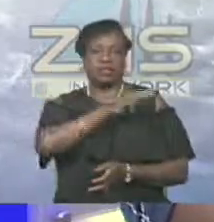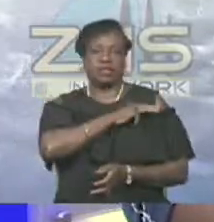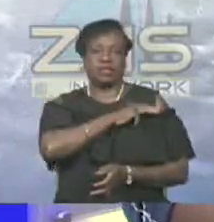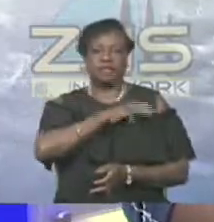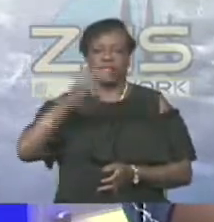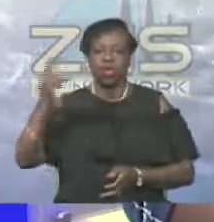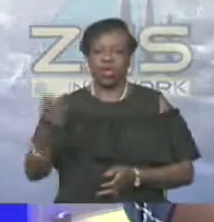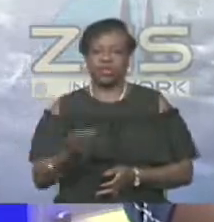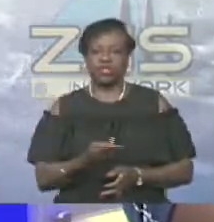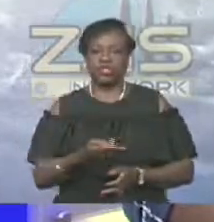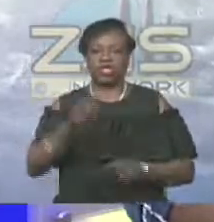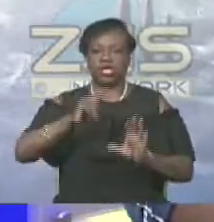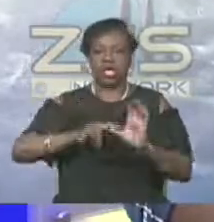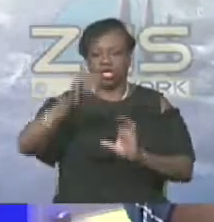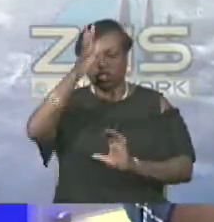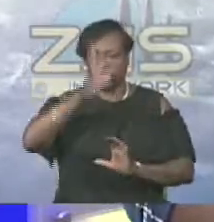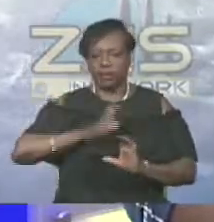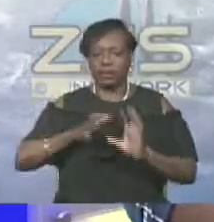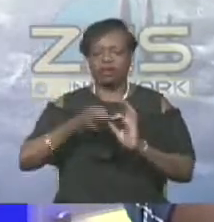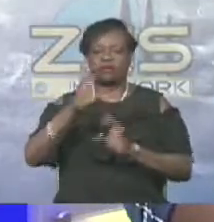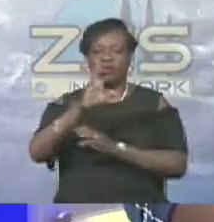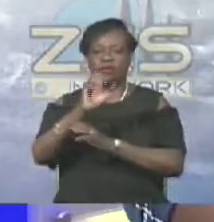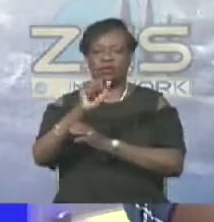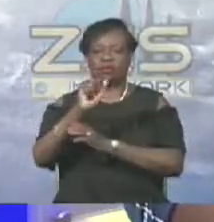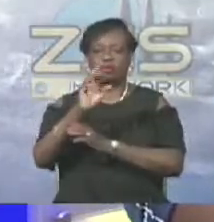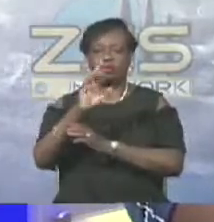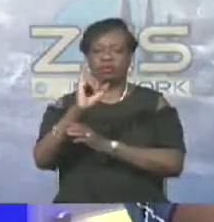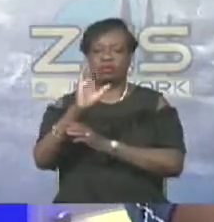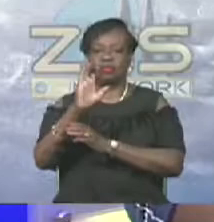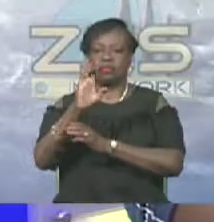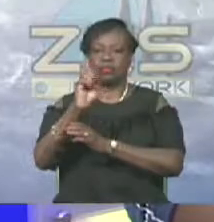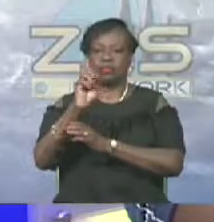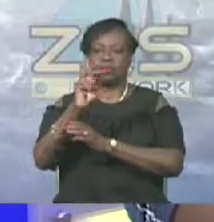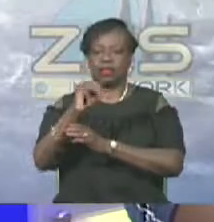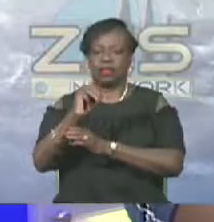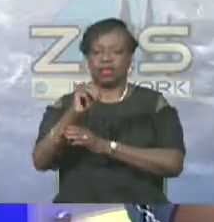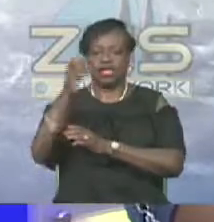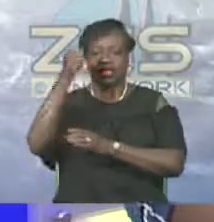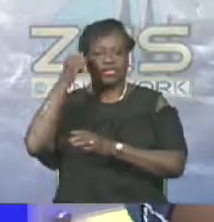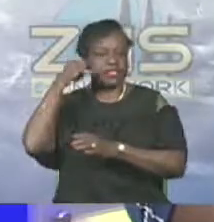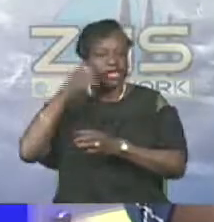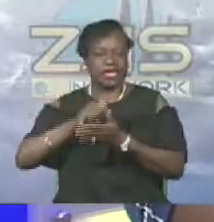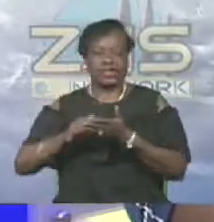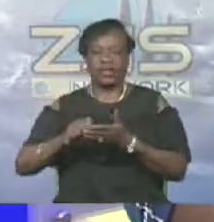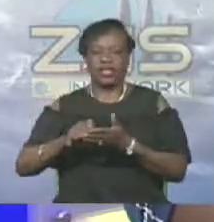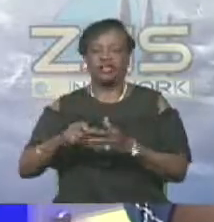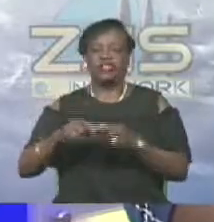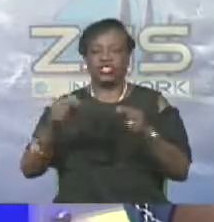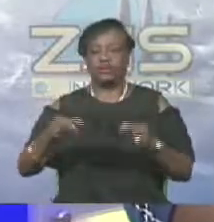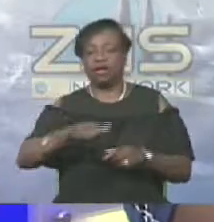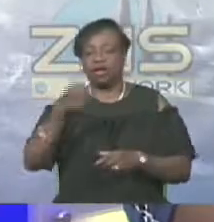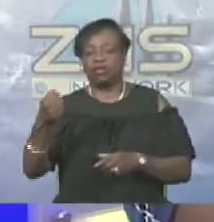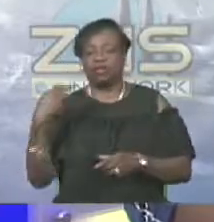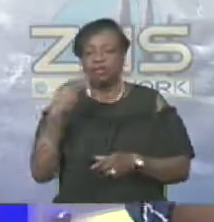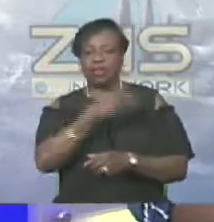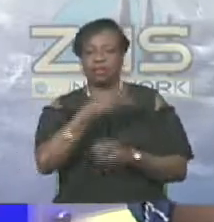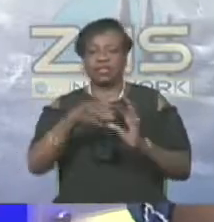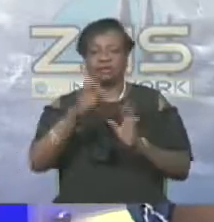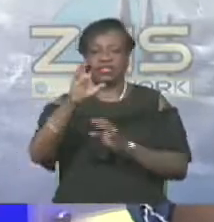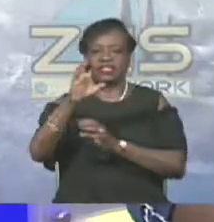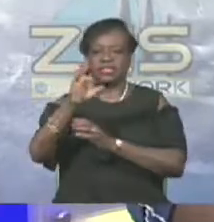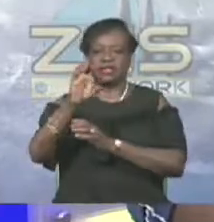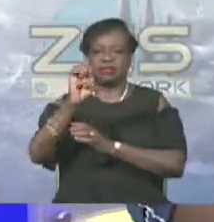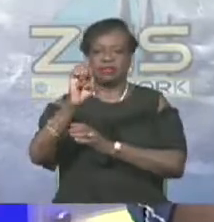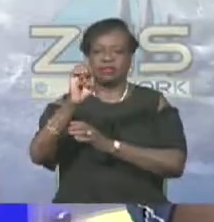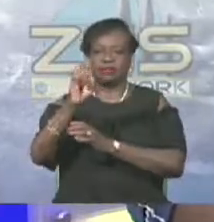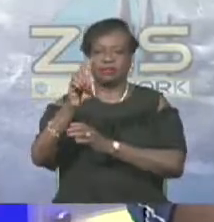hosting the chairman of Caricom, the secretary general, and other regional leaders from Sedima and other entities to lunch today. This